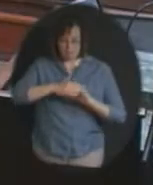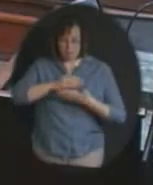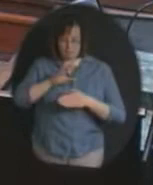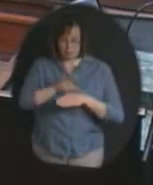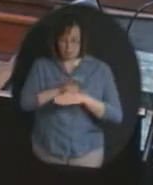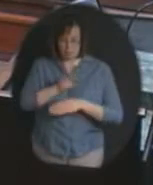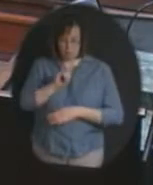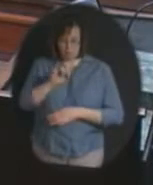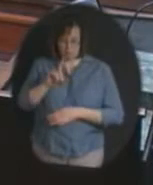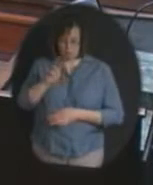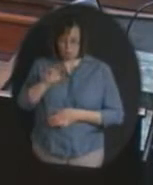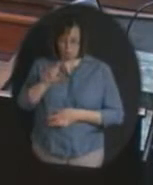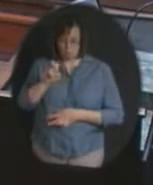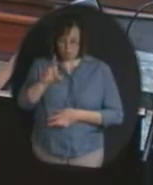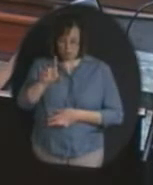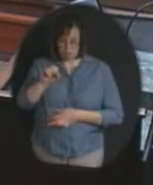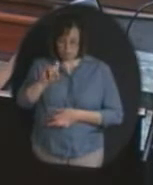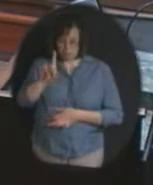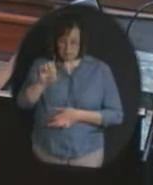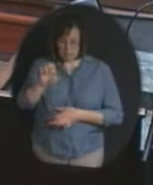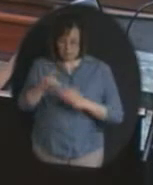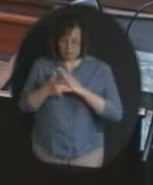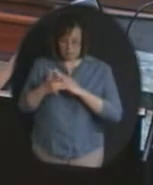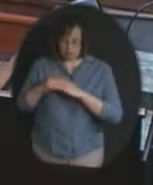bid to Riverside Technologies in the amount of